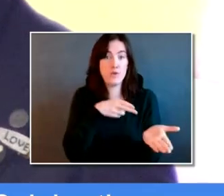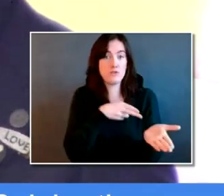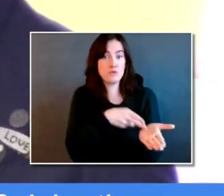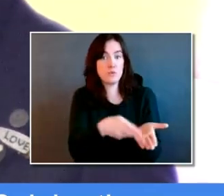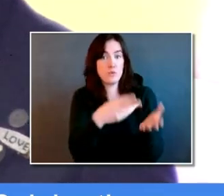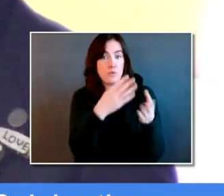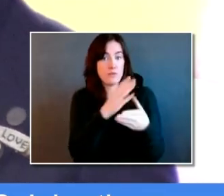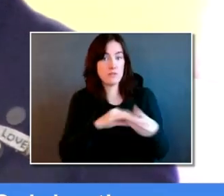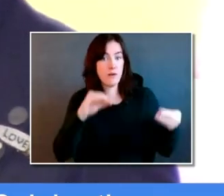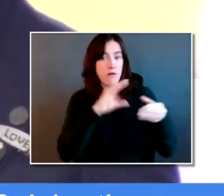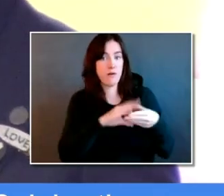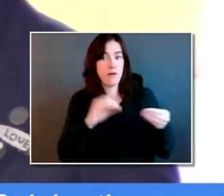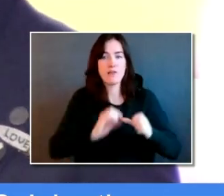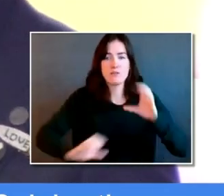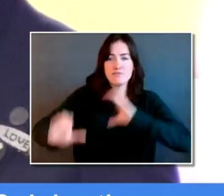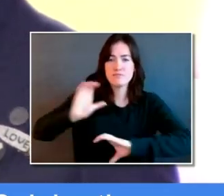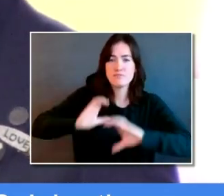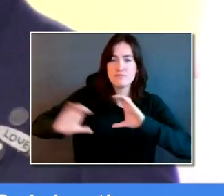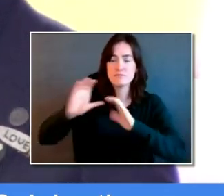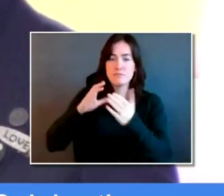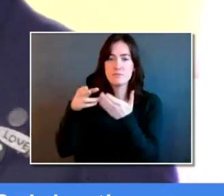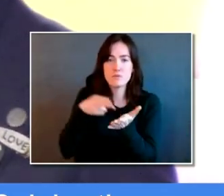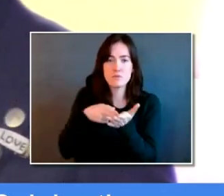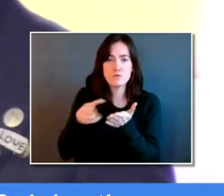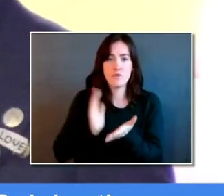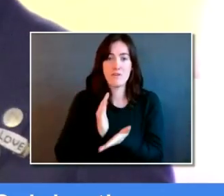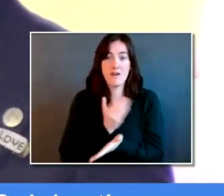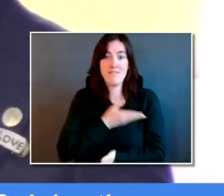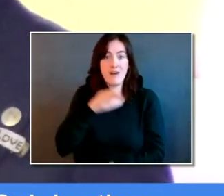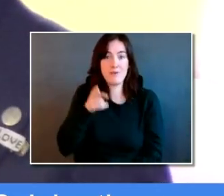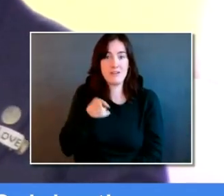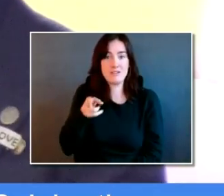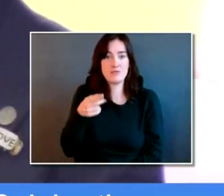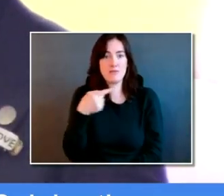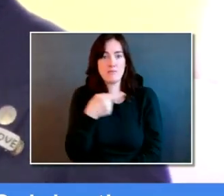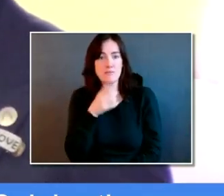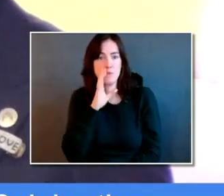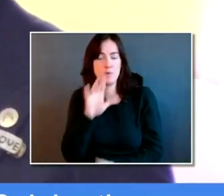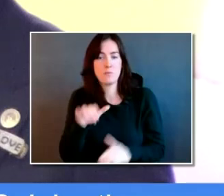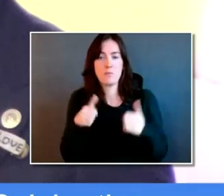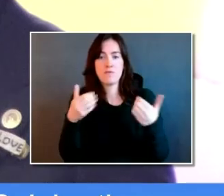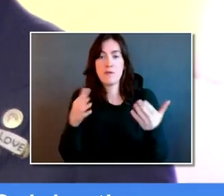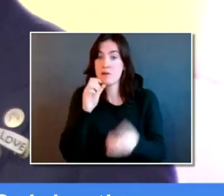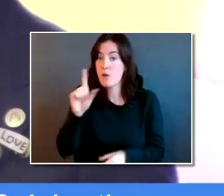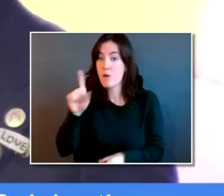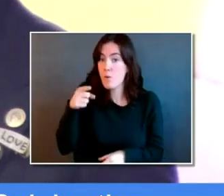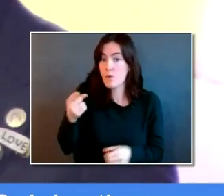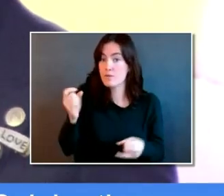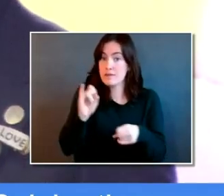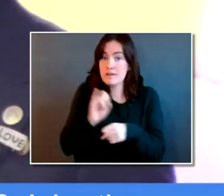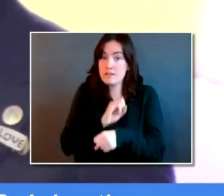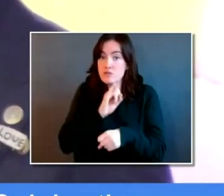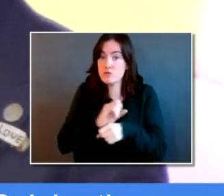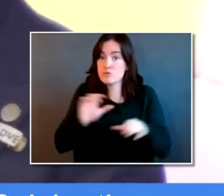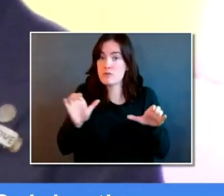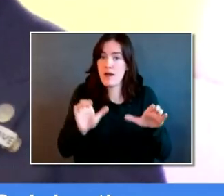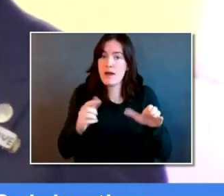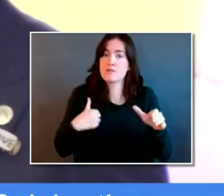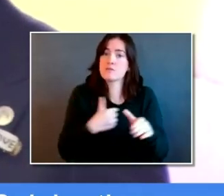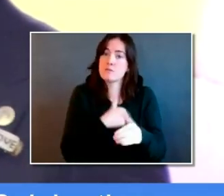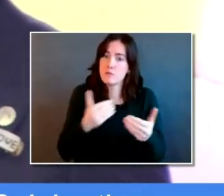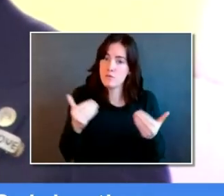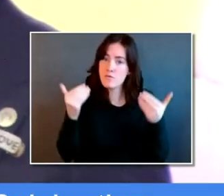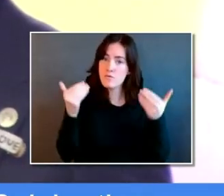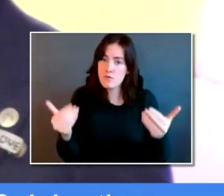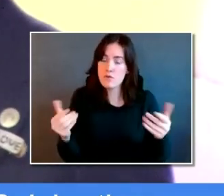our history. Lexus will be providing not only an institutional action as we move forward with acknowledging land, we also acknowledge